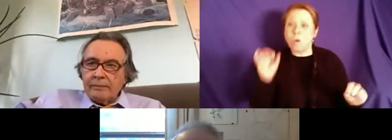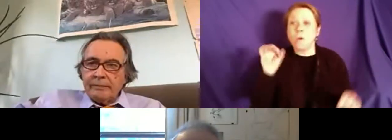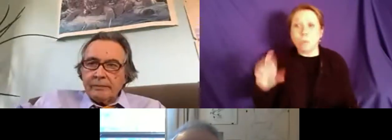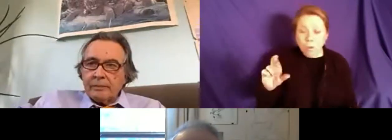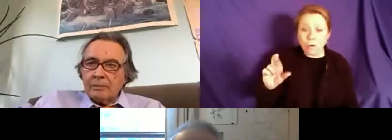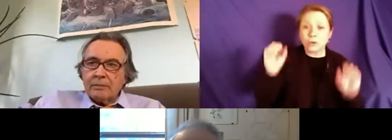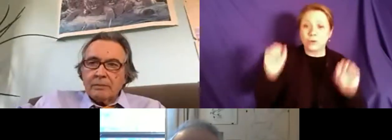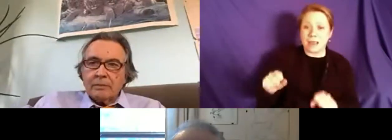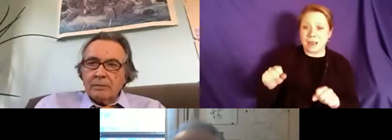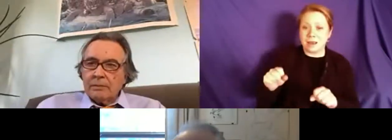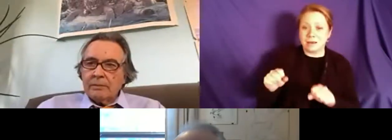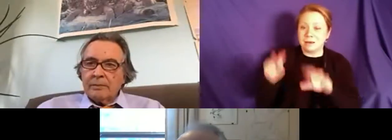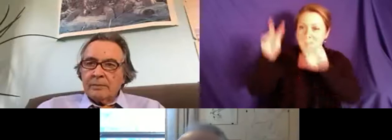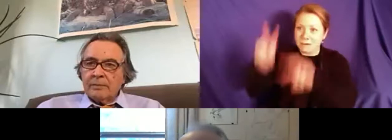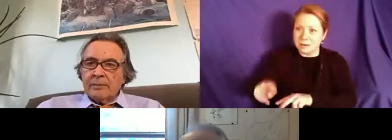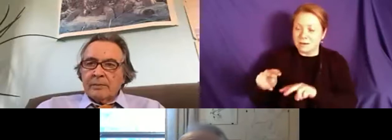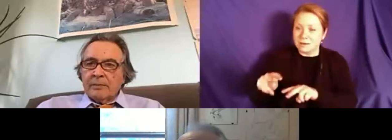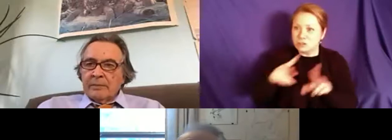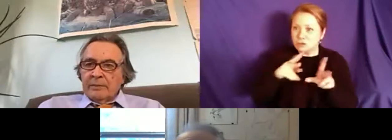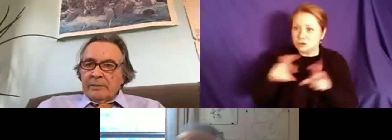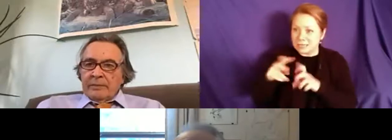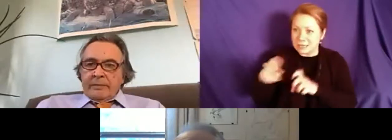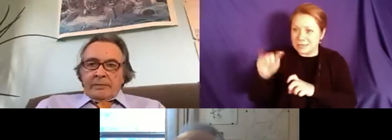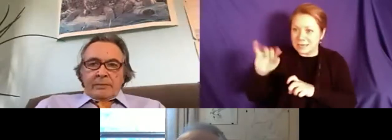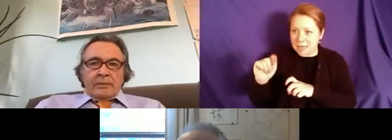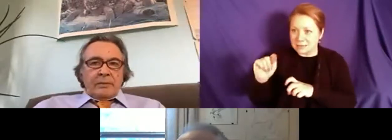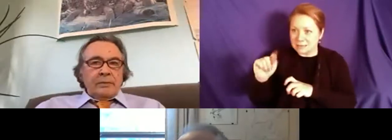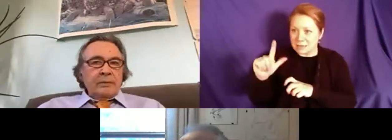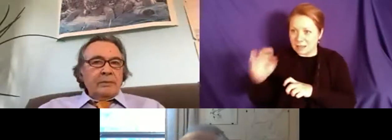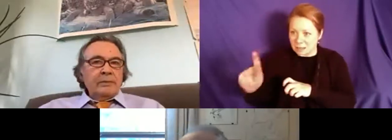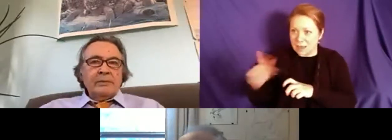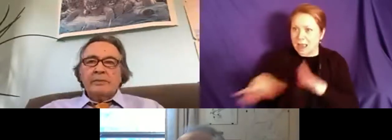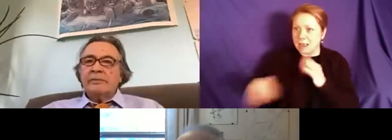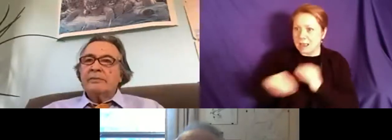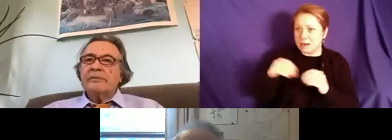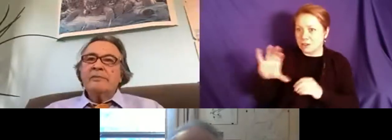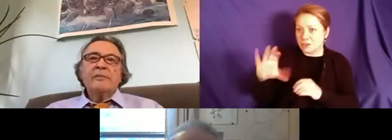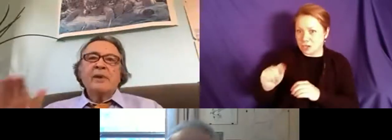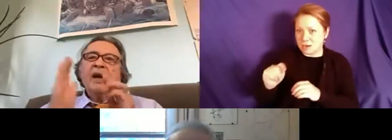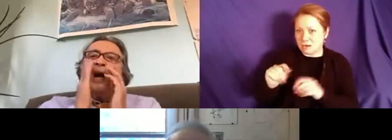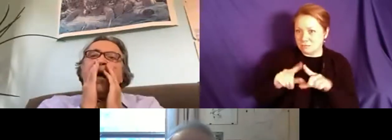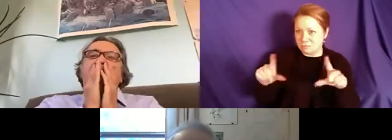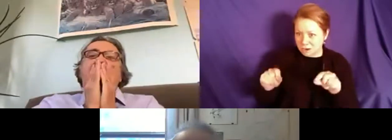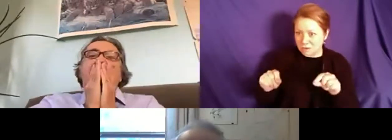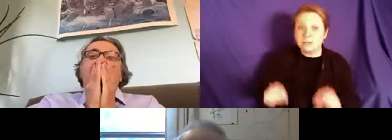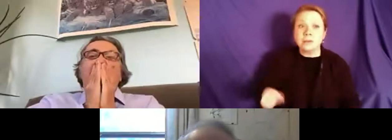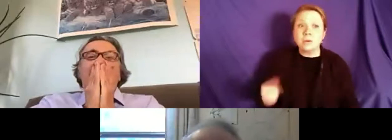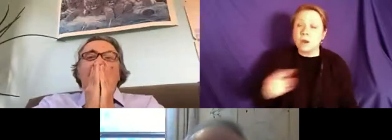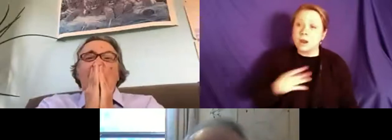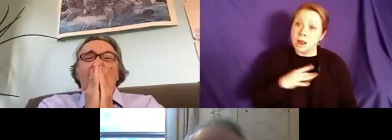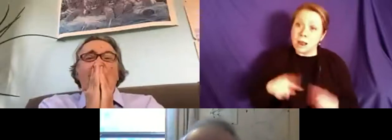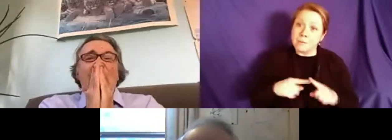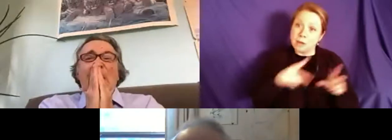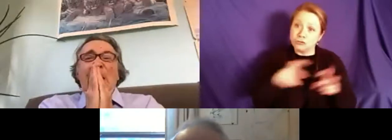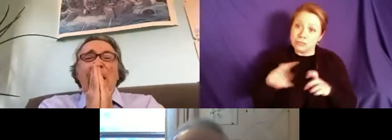can access the stream text link that I put in the chat box. And one of the good things about stream text